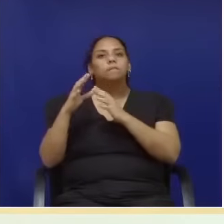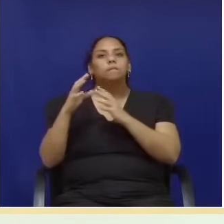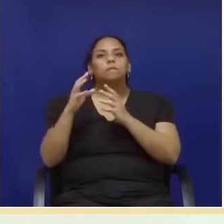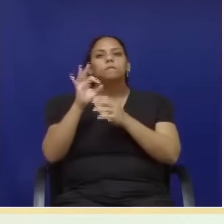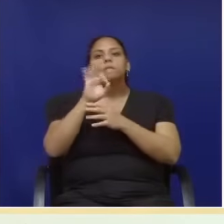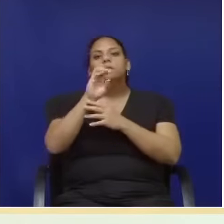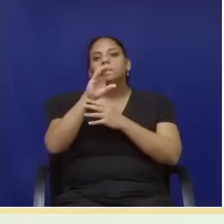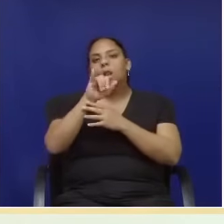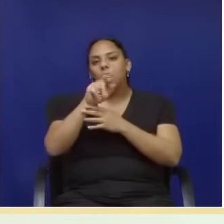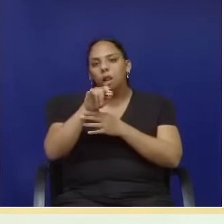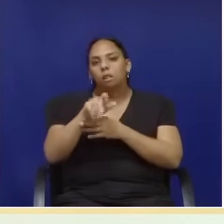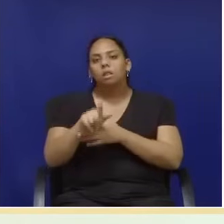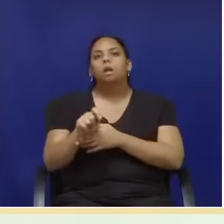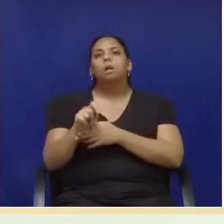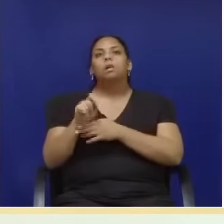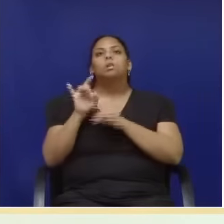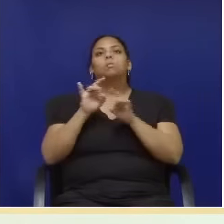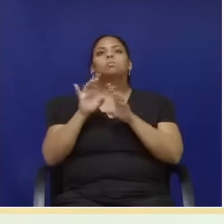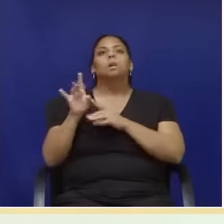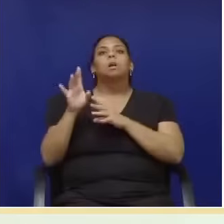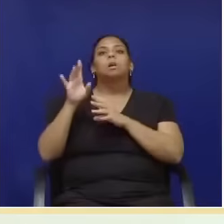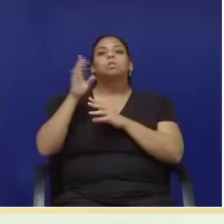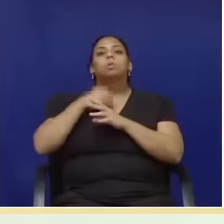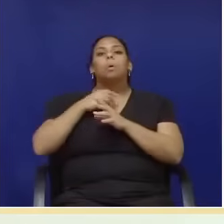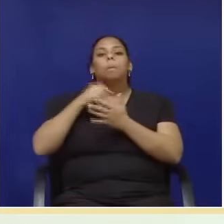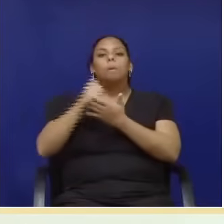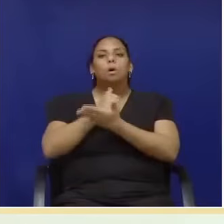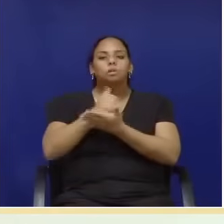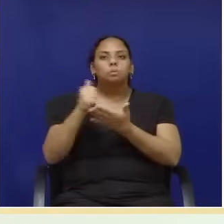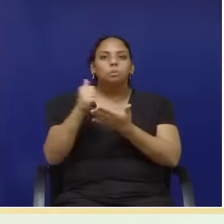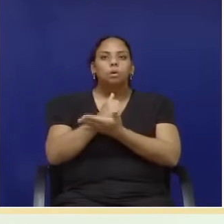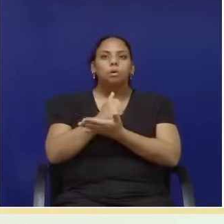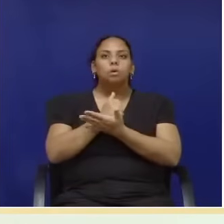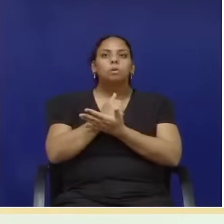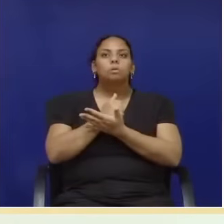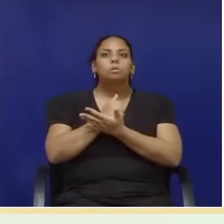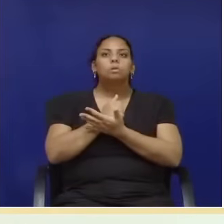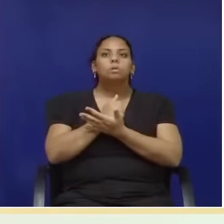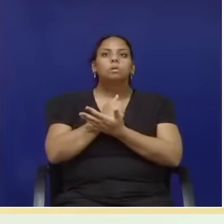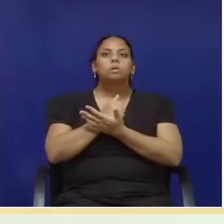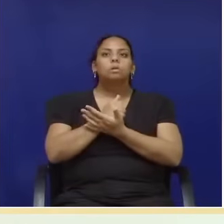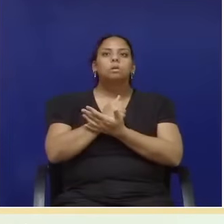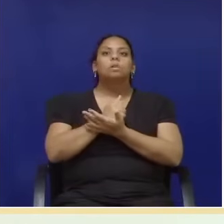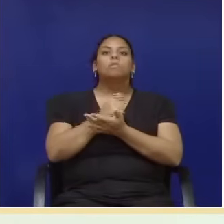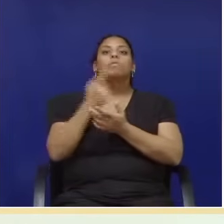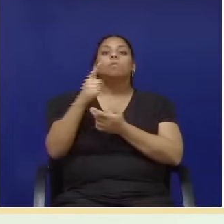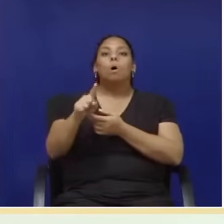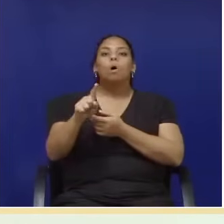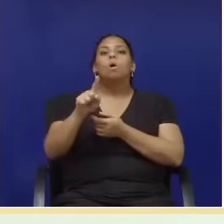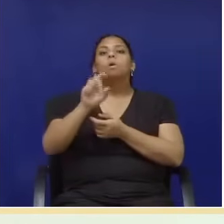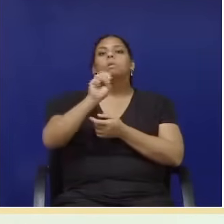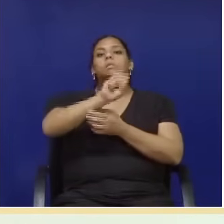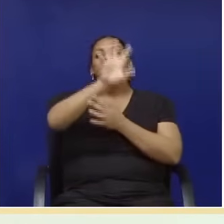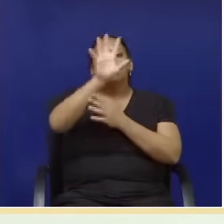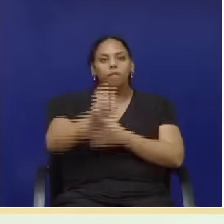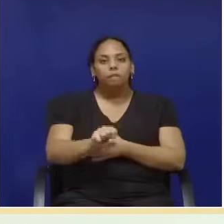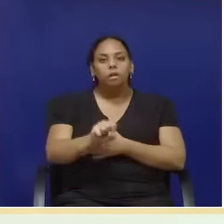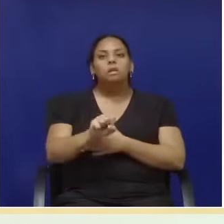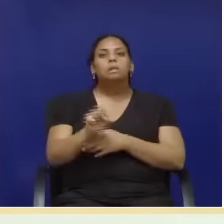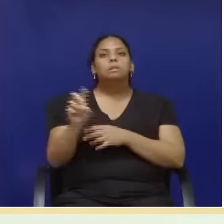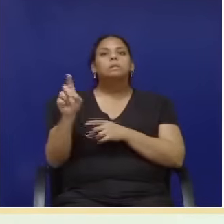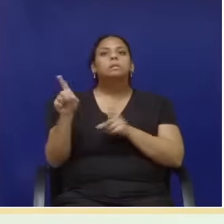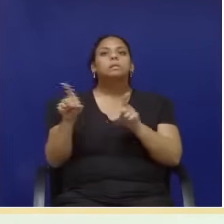Sydney, Australia, to streamline passport and birth registration for South Africans, a similar